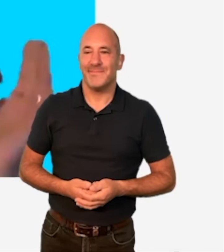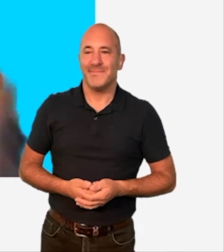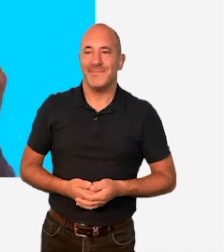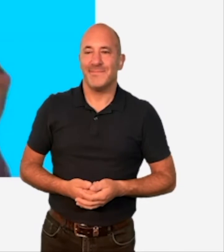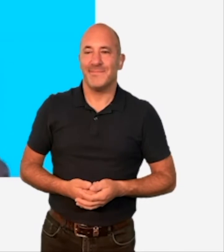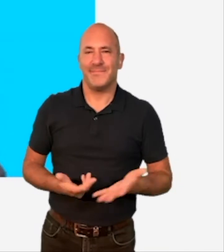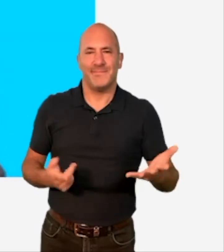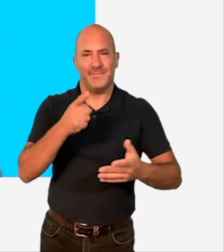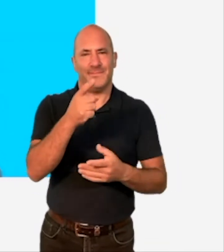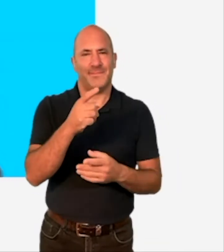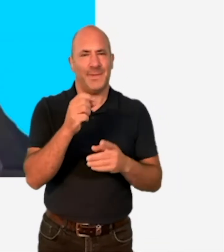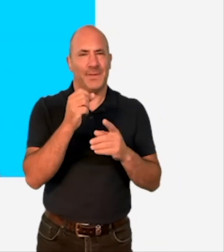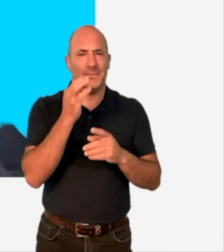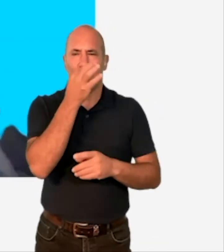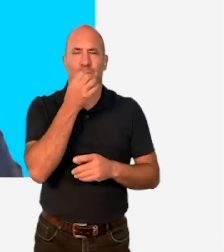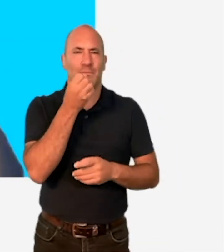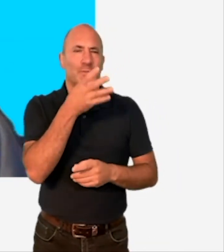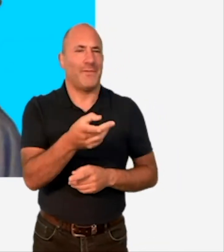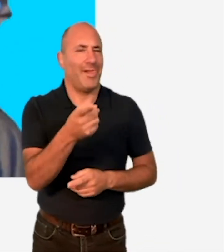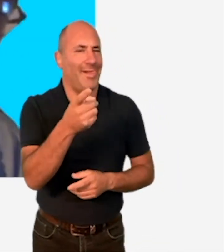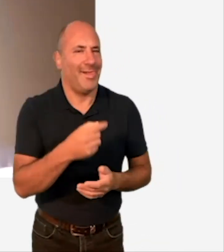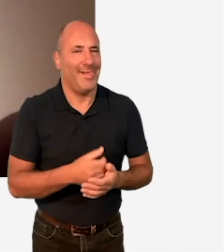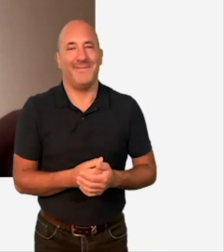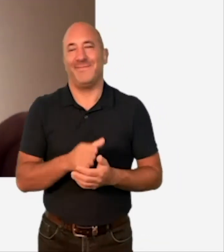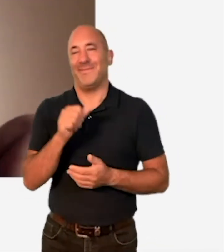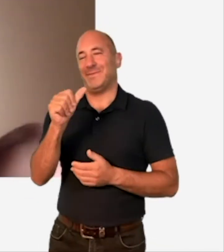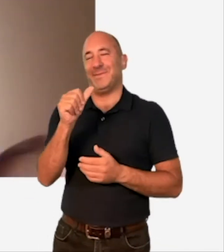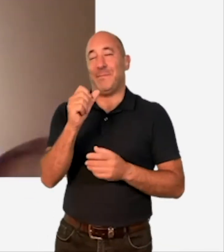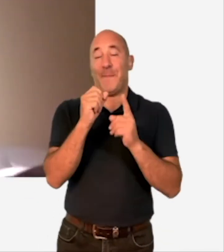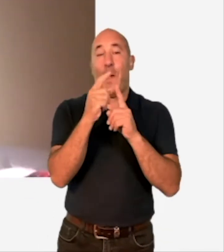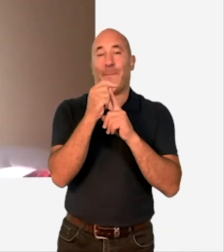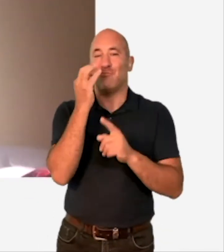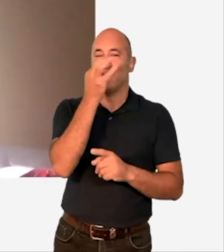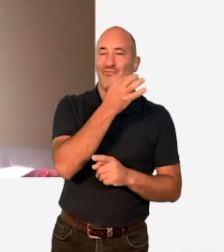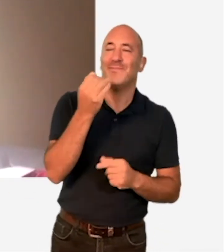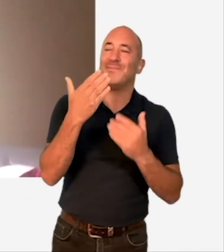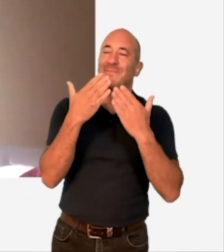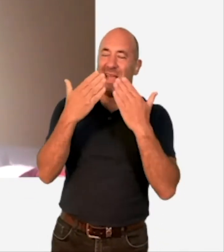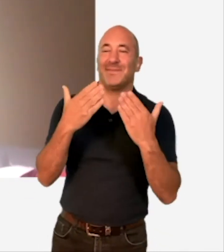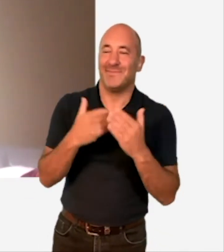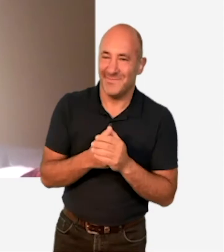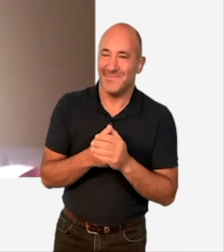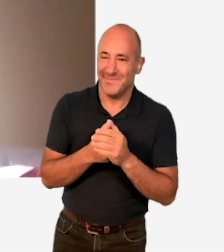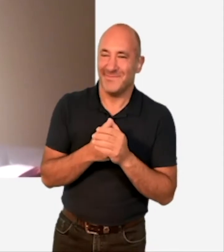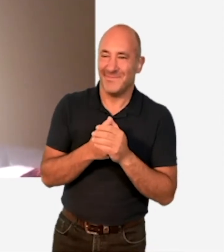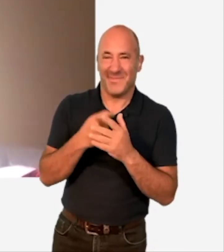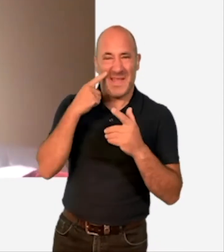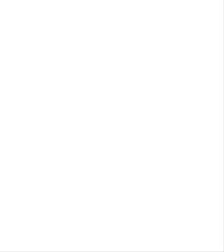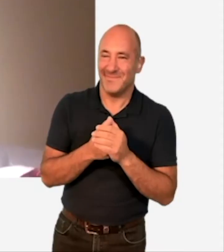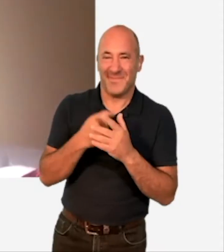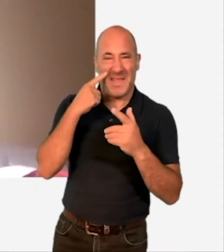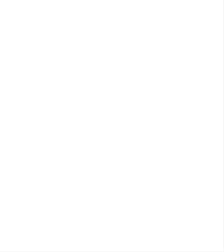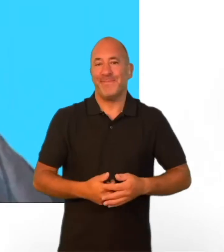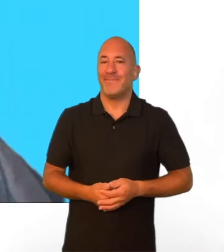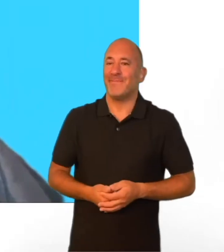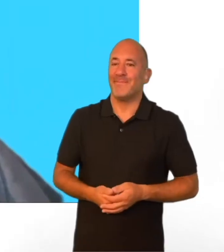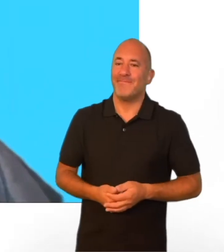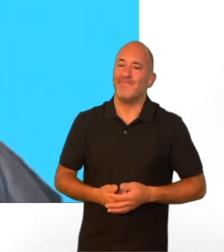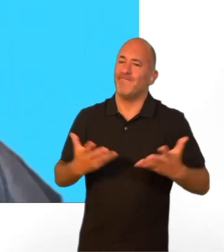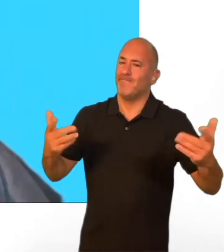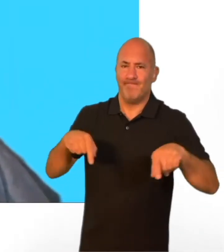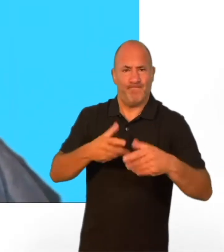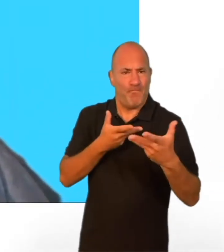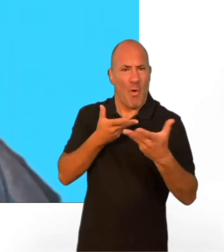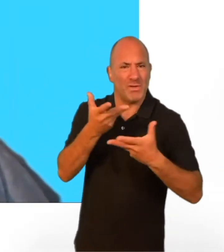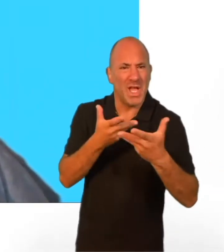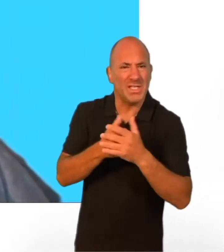And you have beautiful lipstick. Yes, a beautiful purple lipstick. Thanks, Rudy. We're having